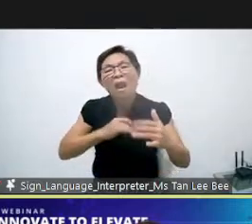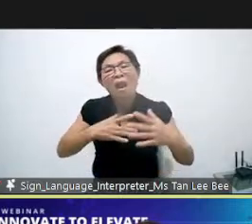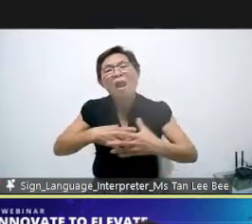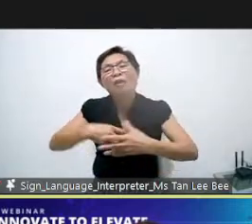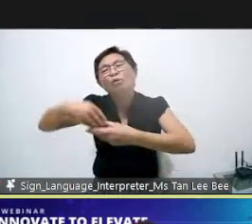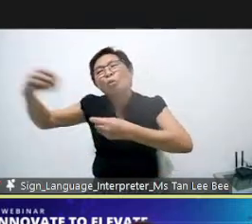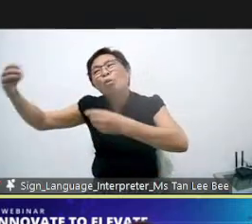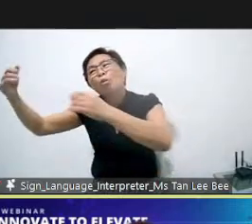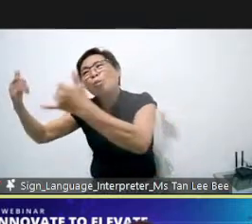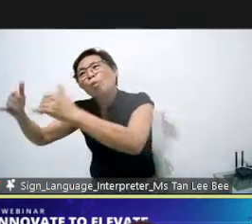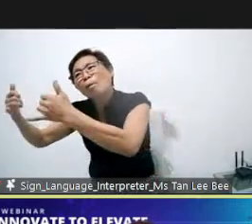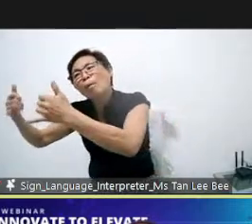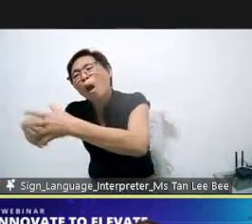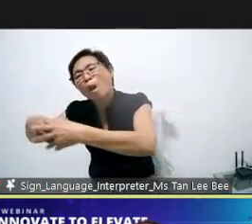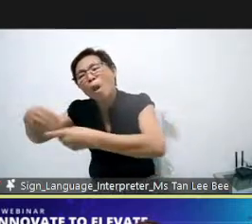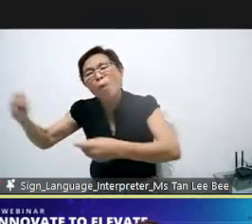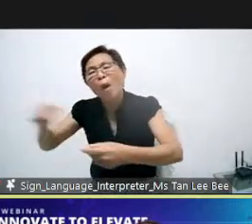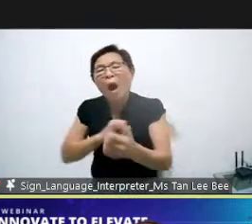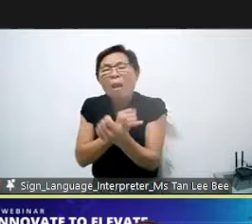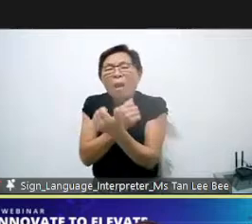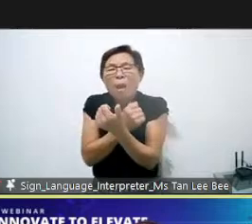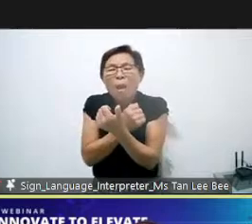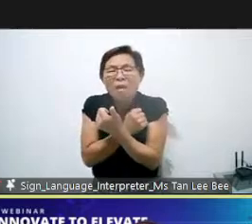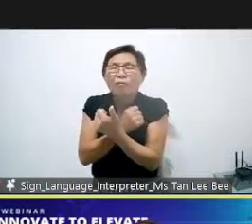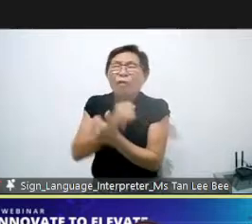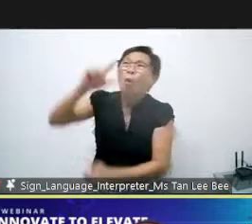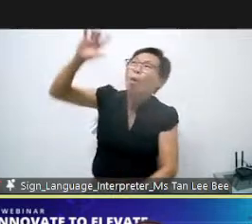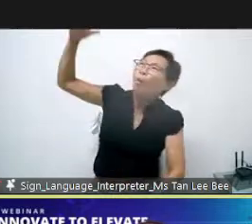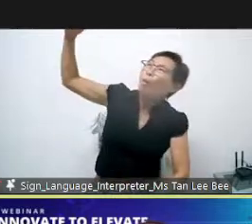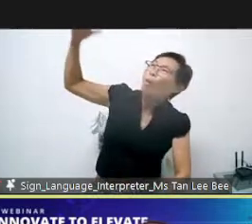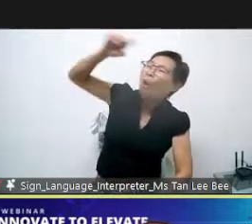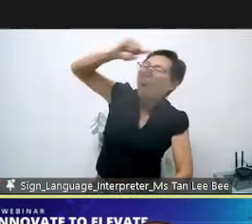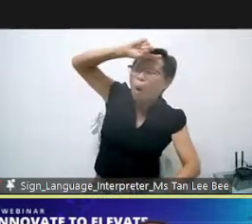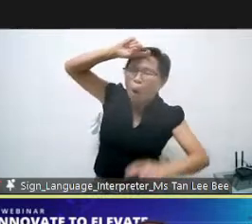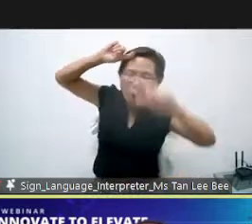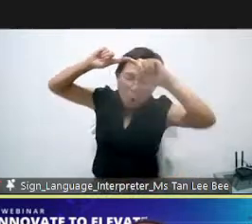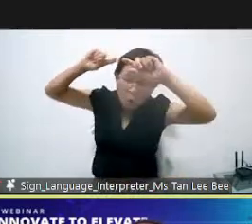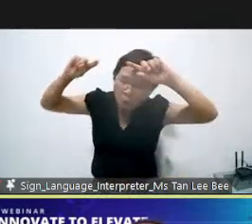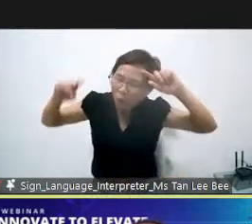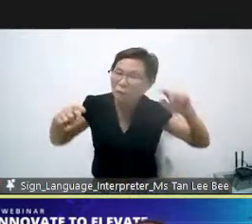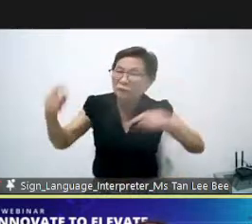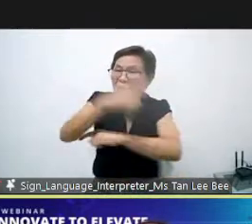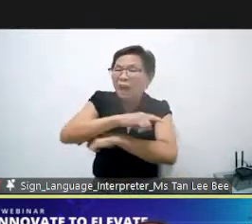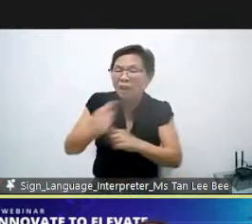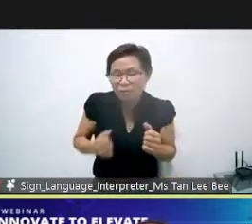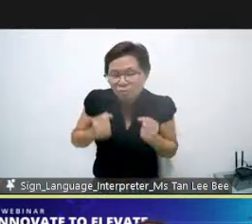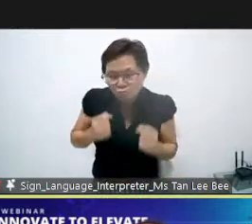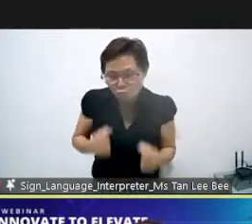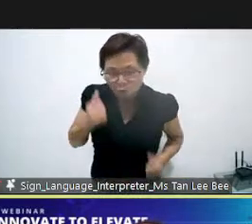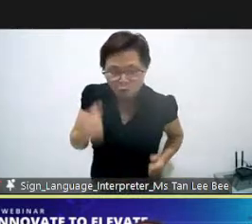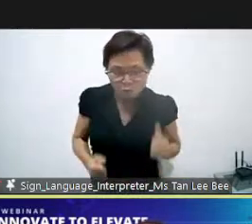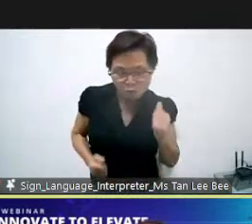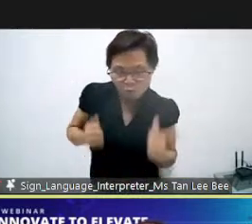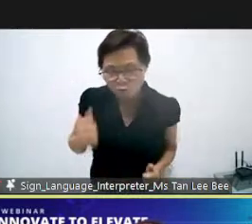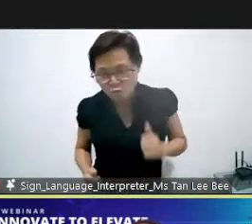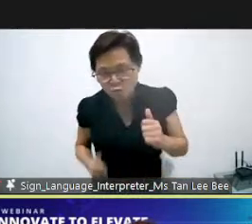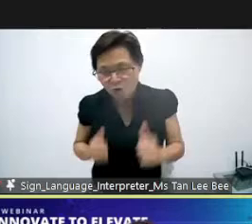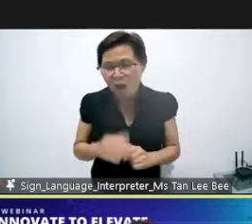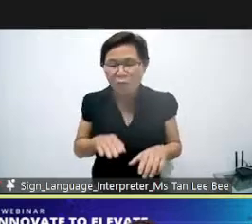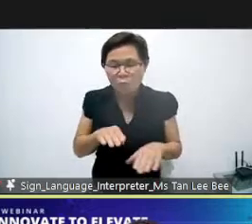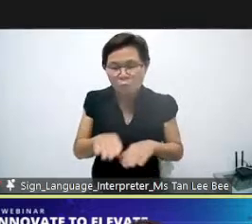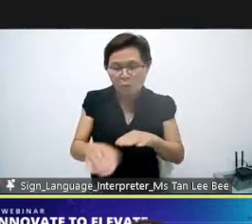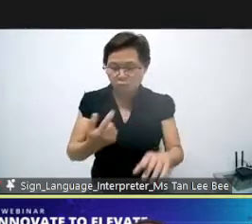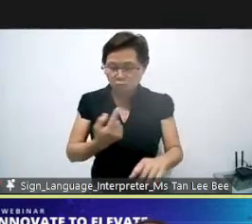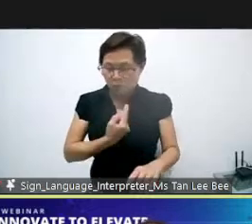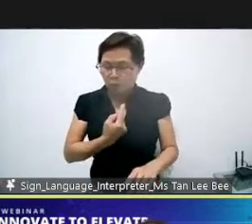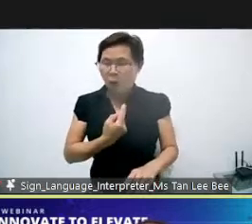As I'm love sunny day where I can run and walk by myself.